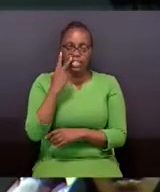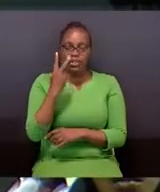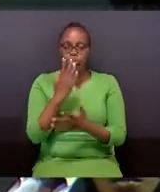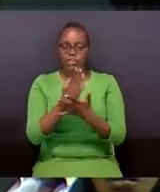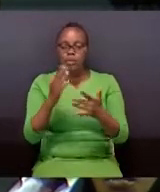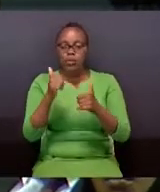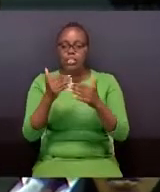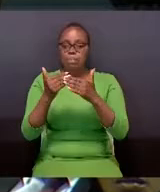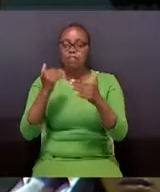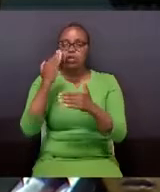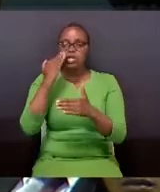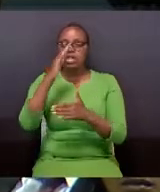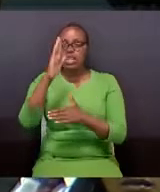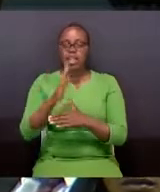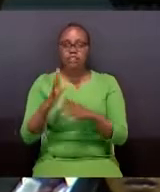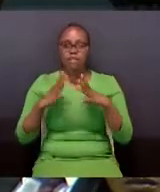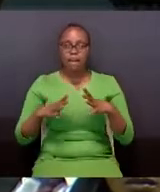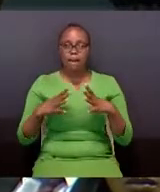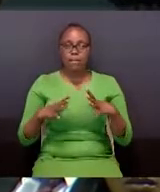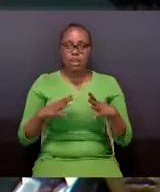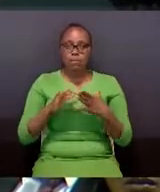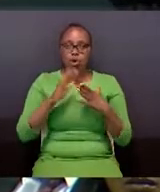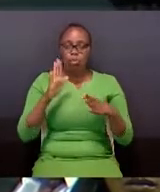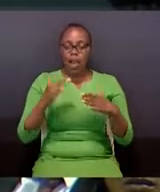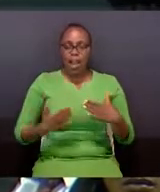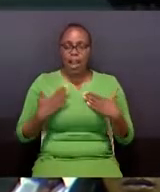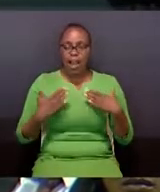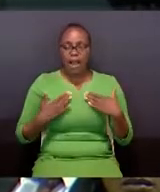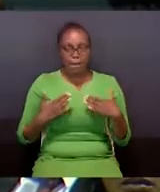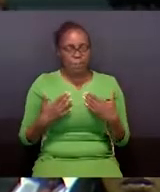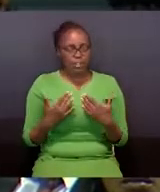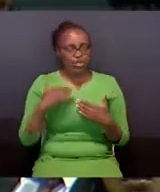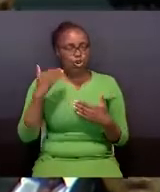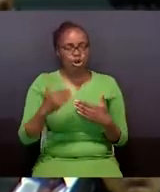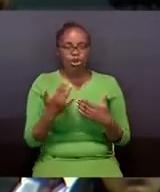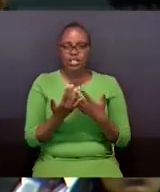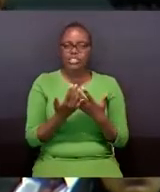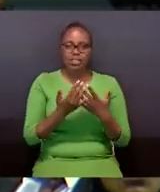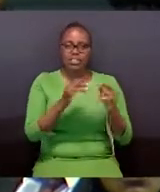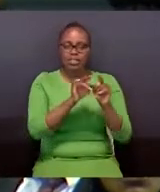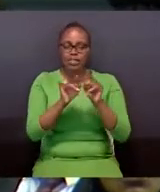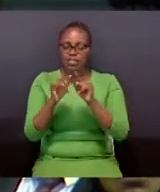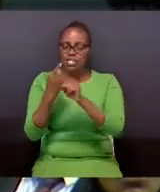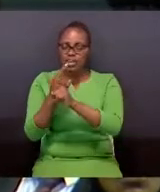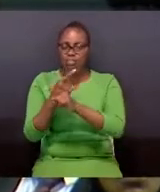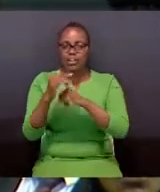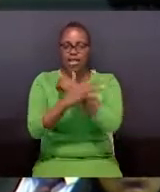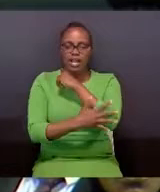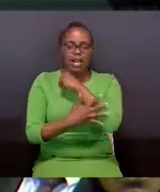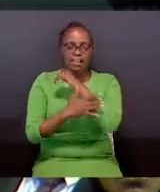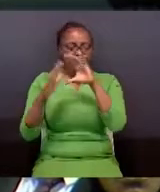before. People more happy than I ever seen traveling across over 50 countries in the